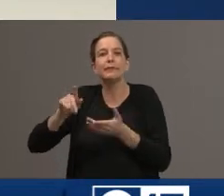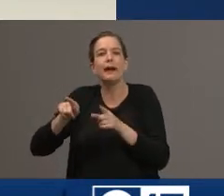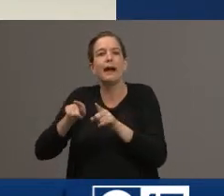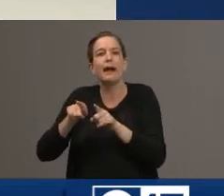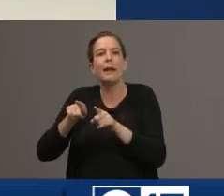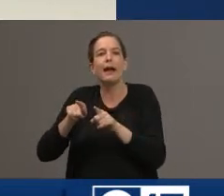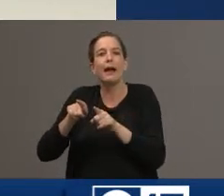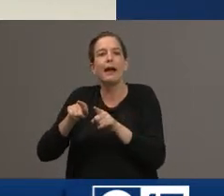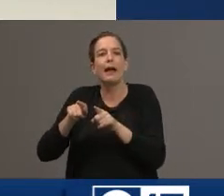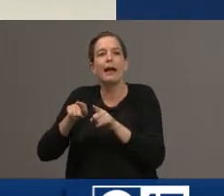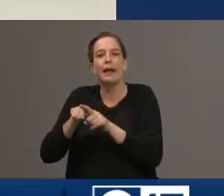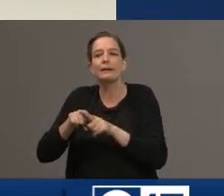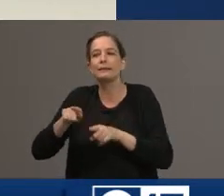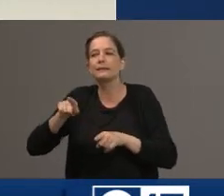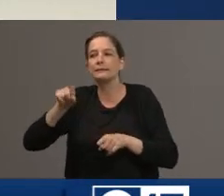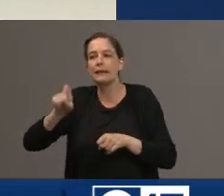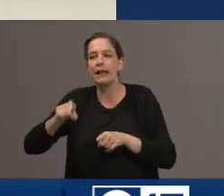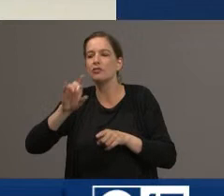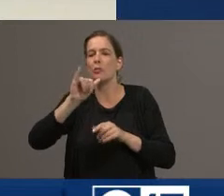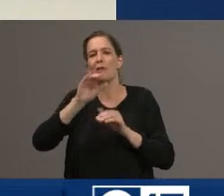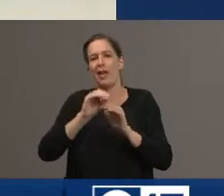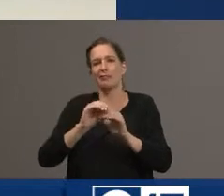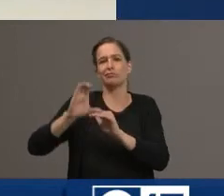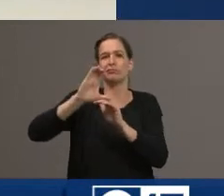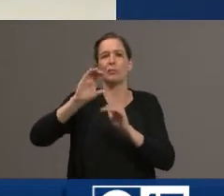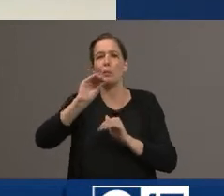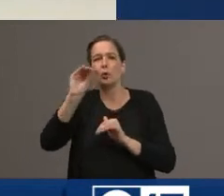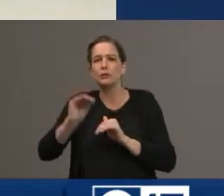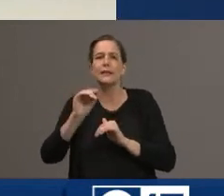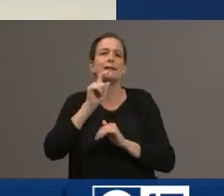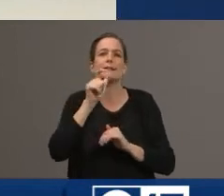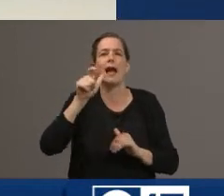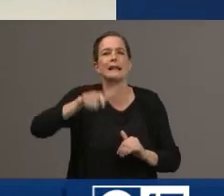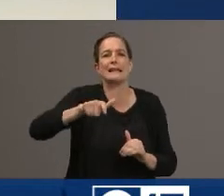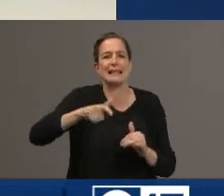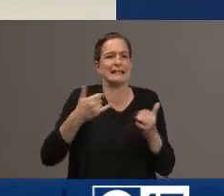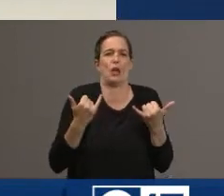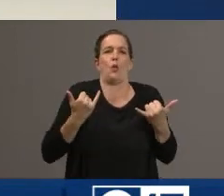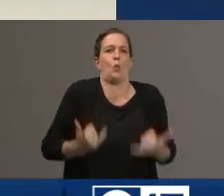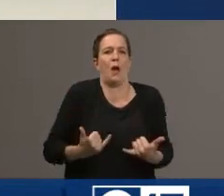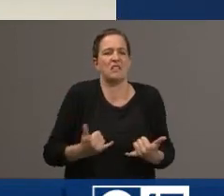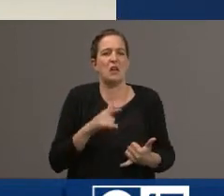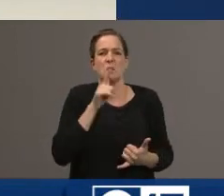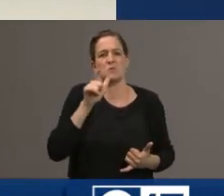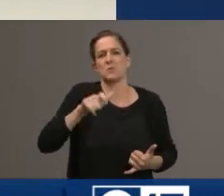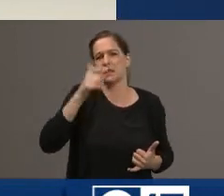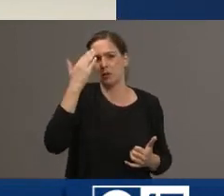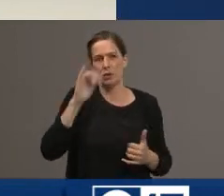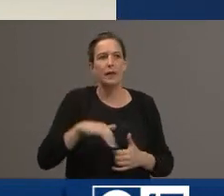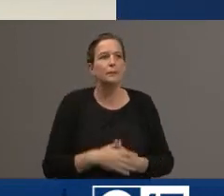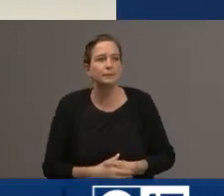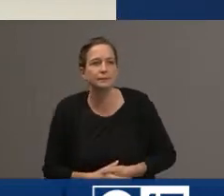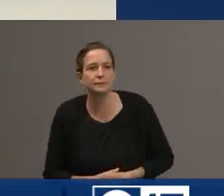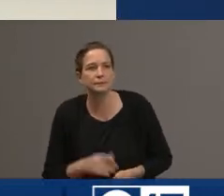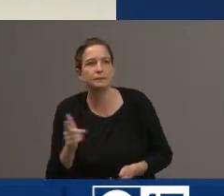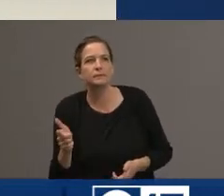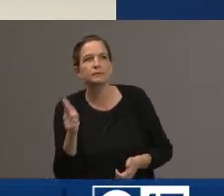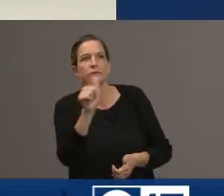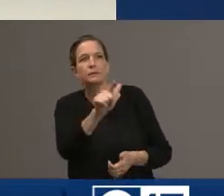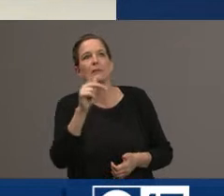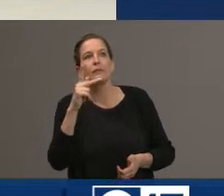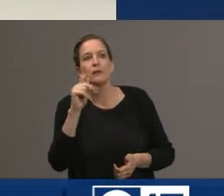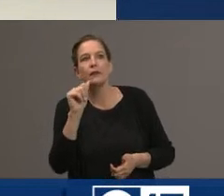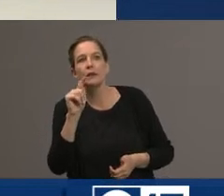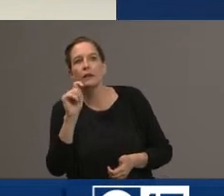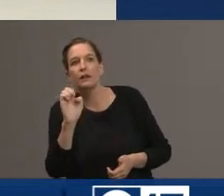tool at this time, Andrew. We're going to go back to the Zoom board. We're going to hear from Kate Davis-Young from KJZZ. Kate, go